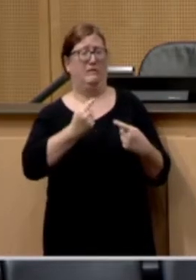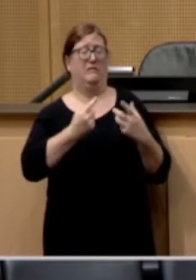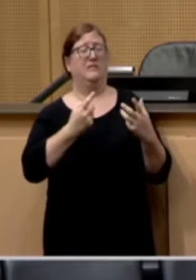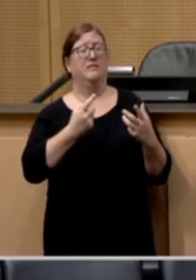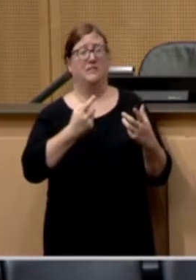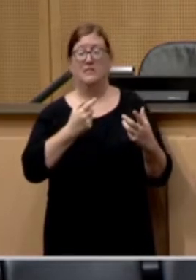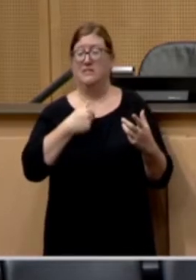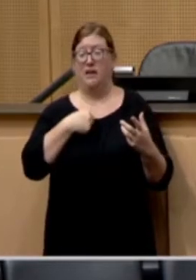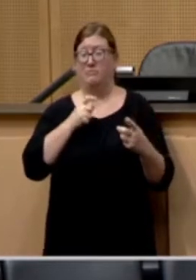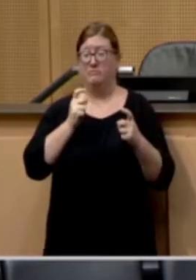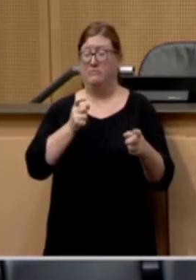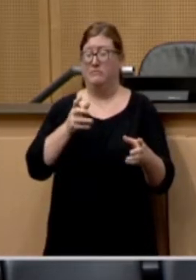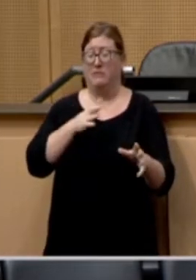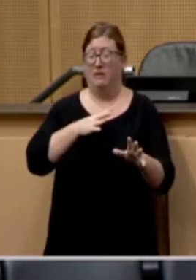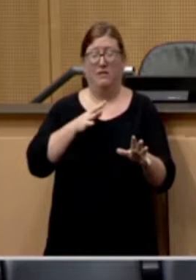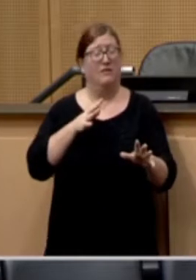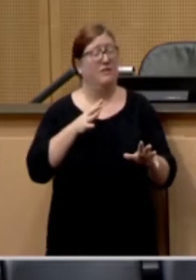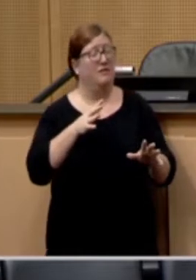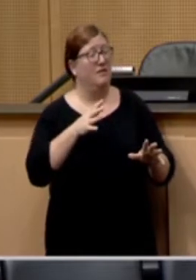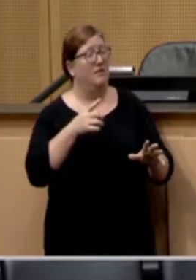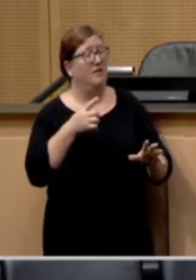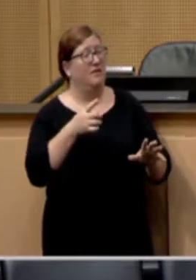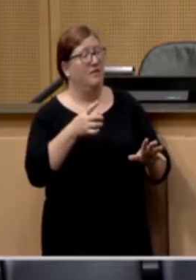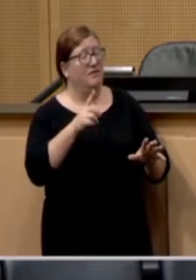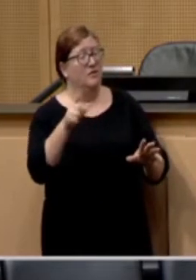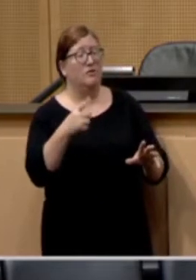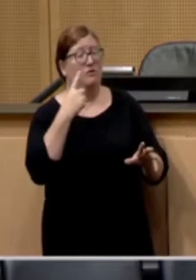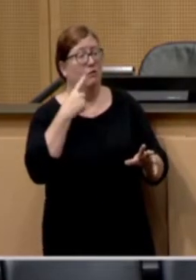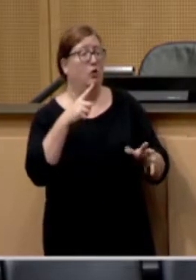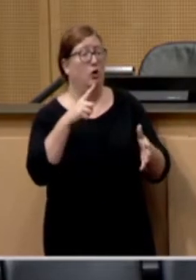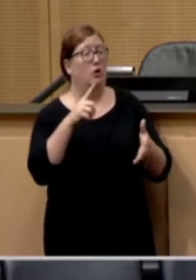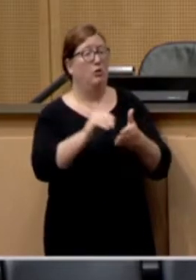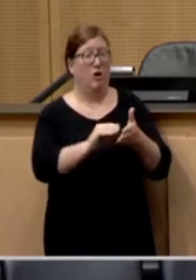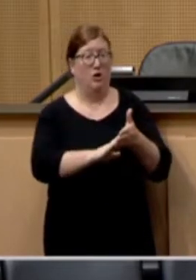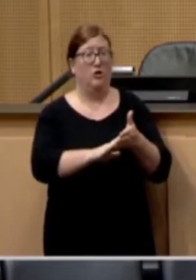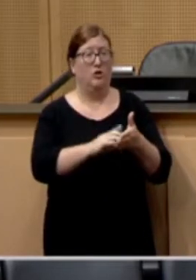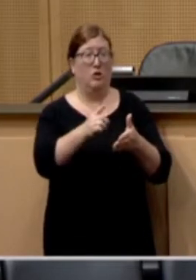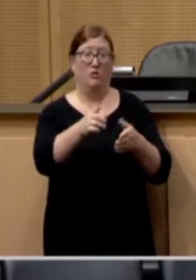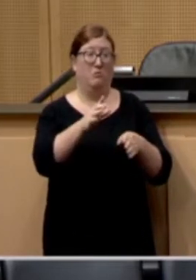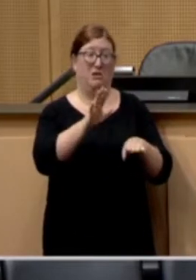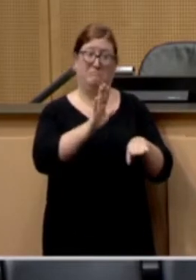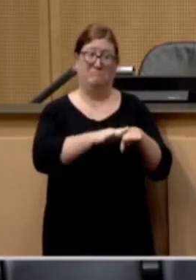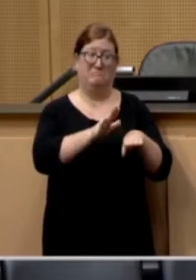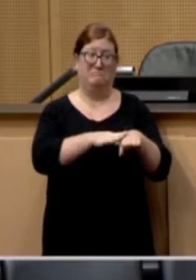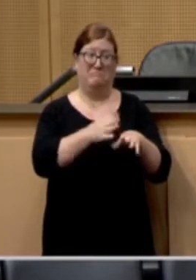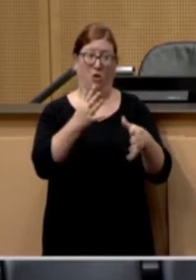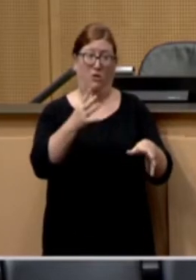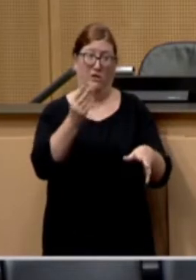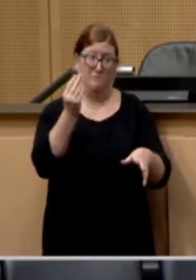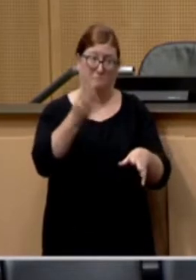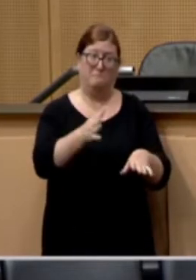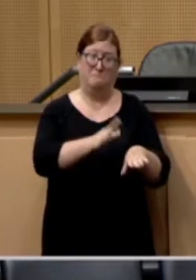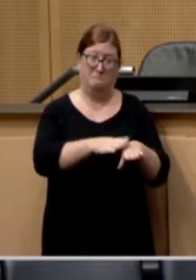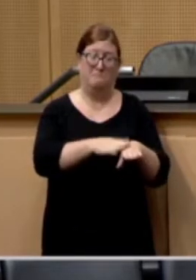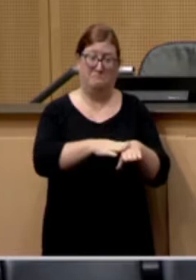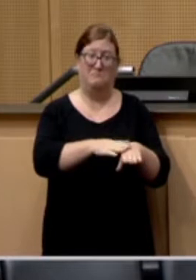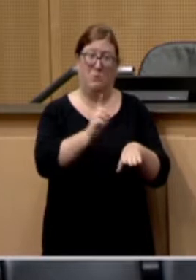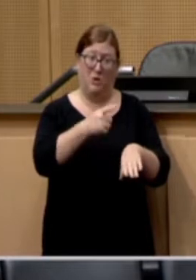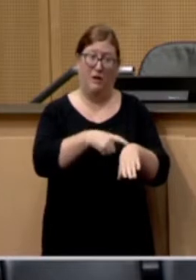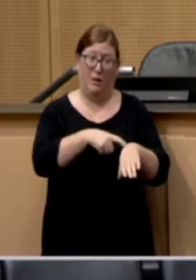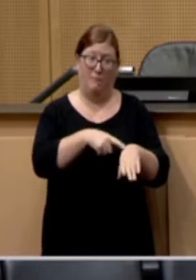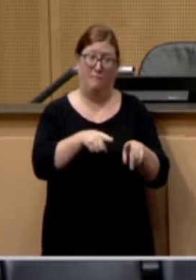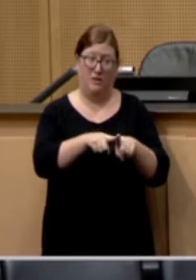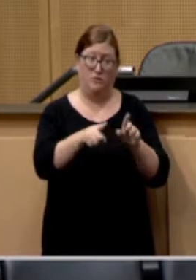my 2 minutes. Please. Okay. You've, and just for the record, you have been on notice one time as required by the rules.